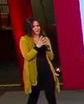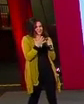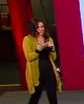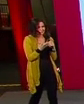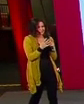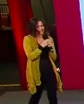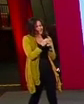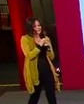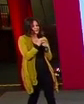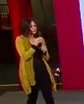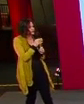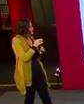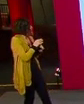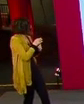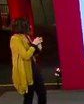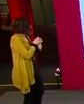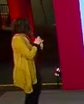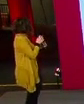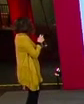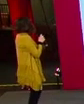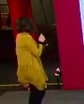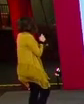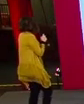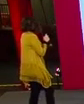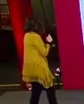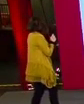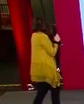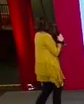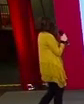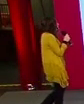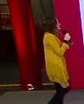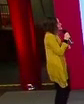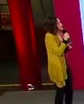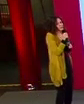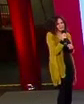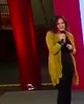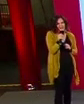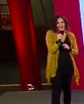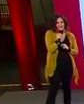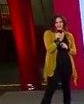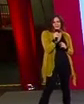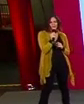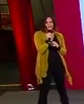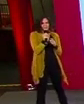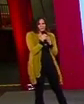can potentially affect the population's overall mental health status.